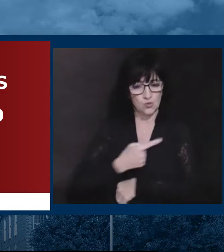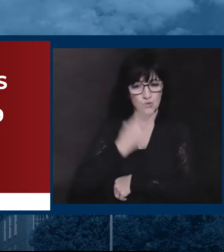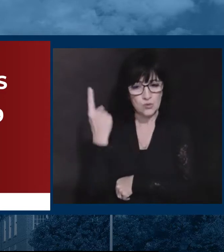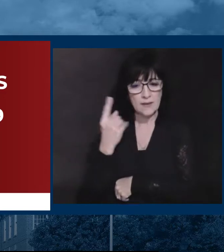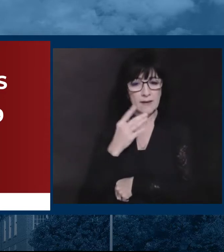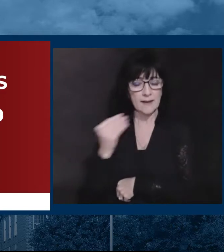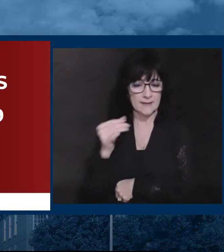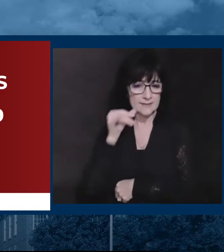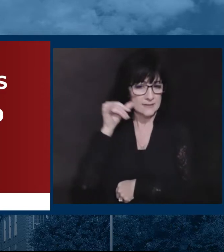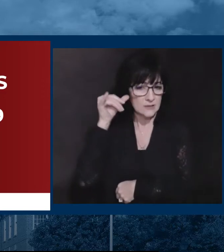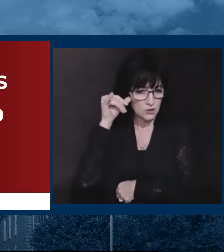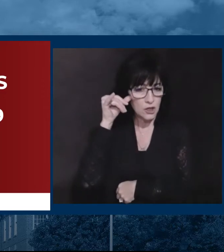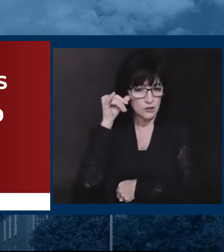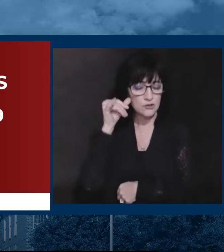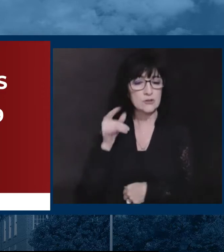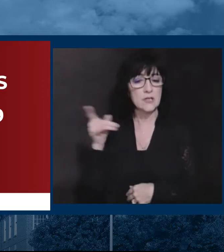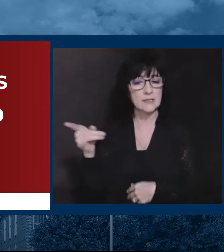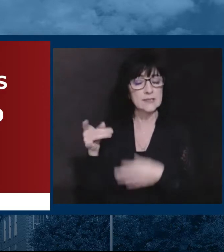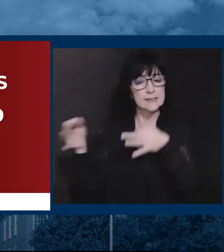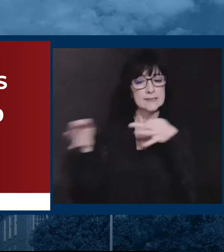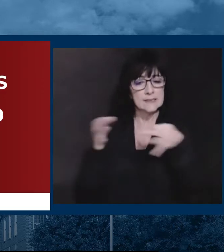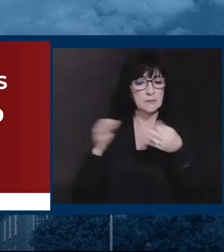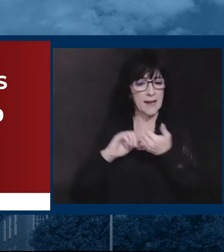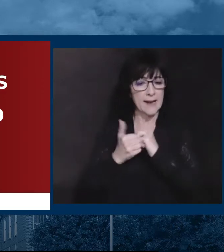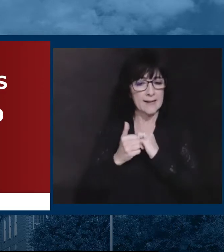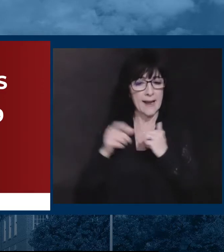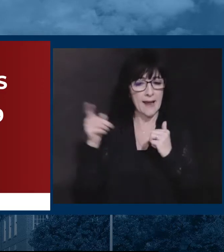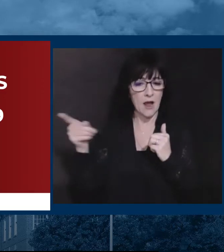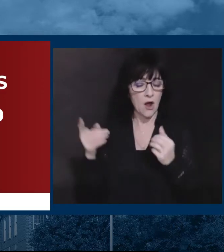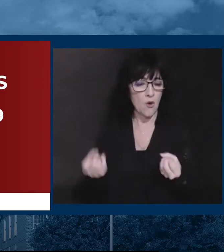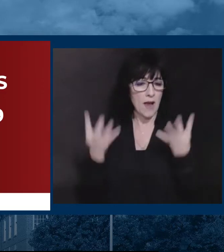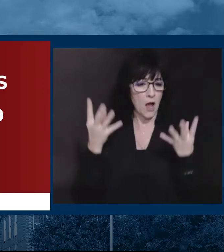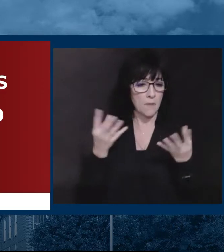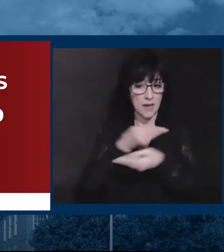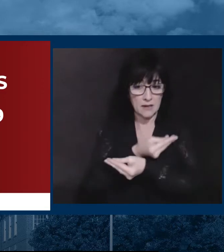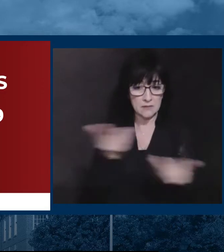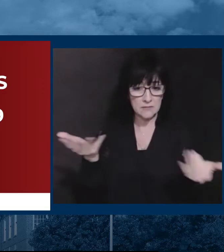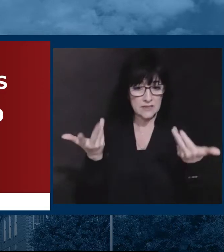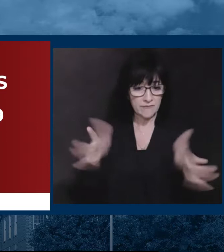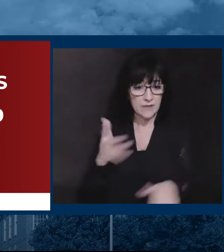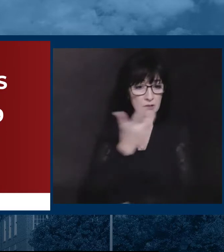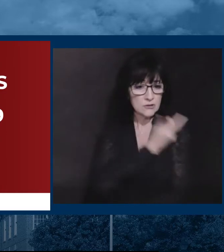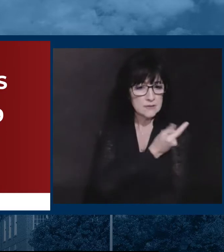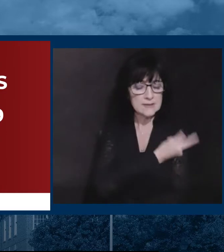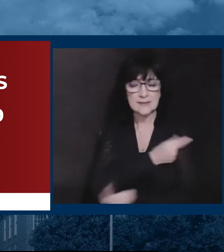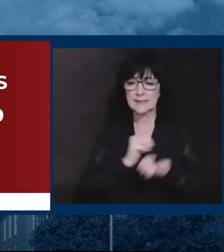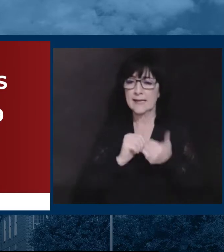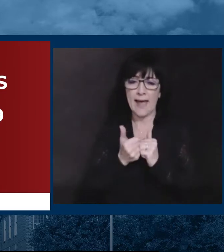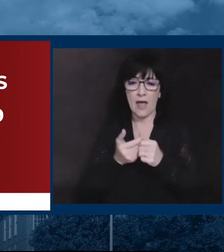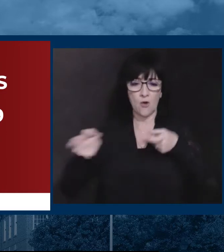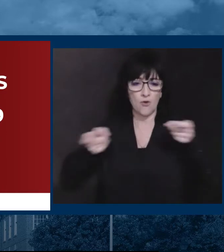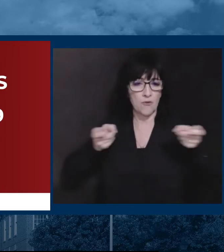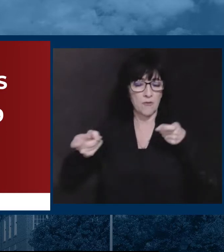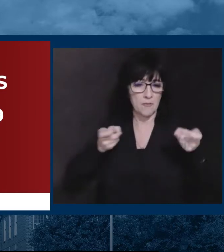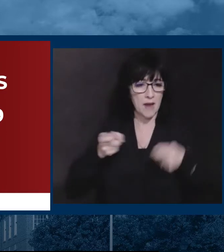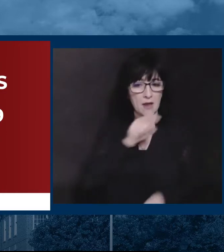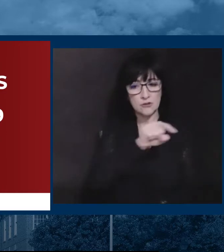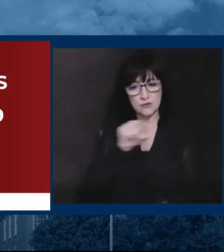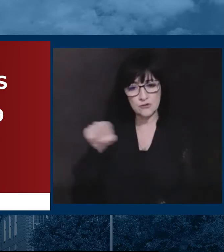their first line healthcare workers in the hospitals, nurses and personnel that deal with patients on